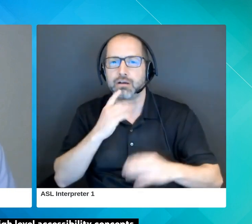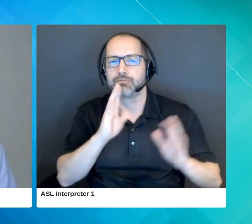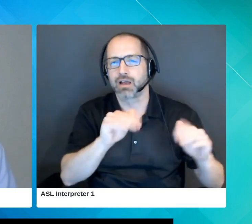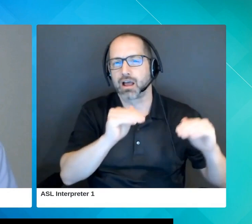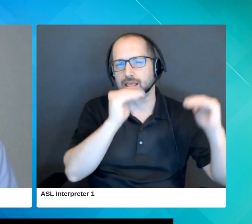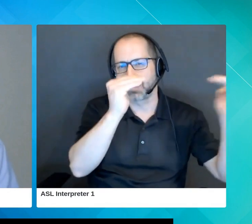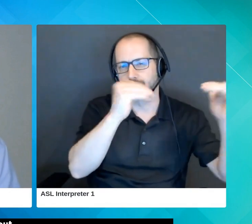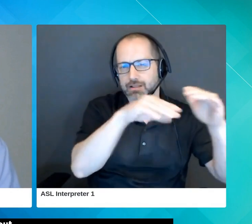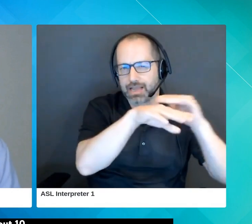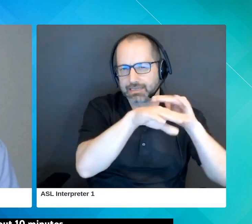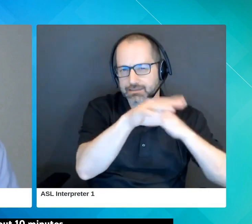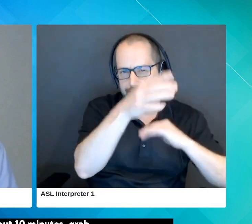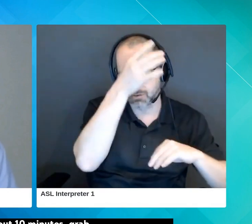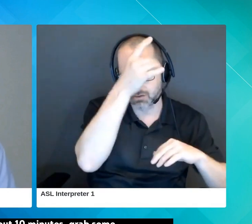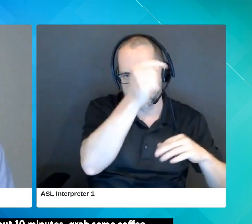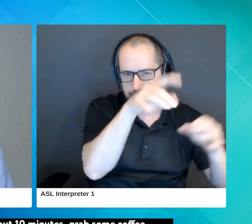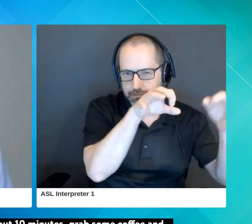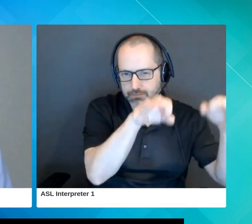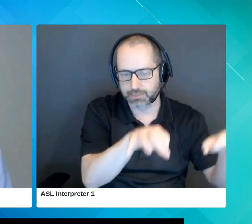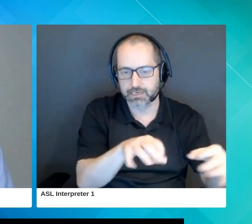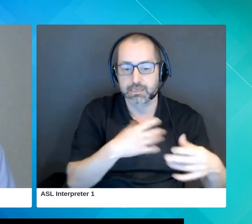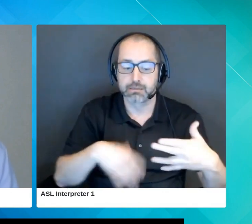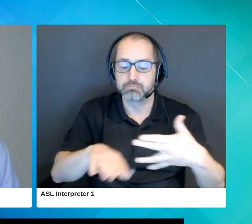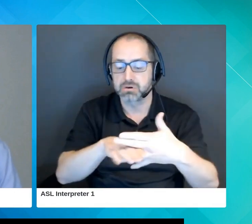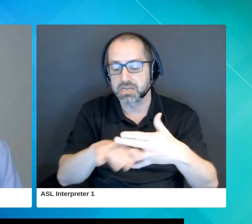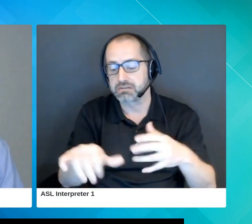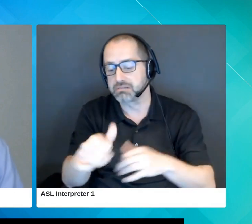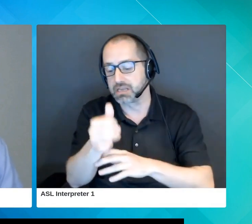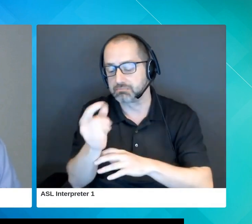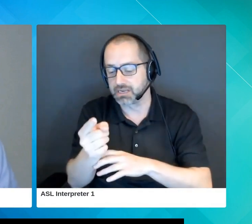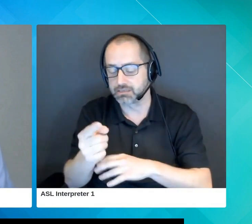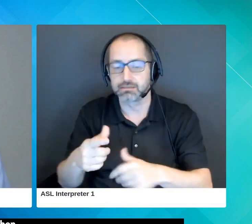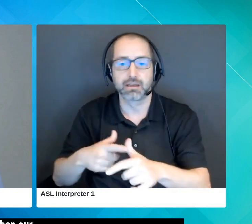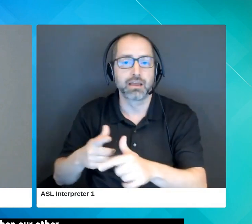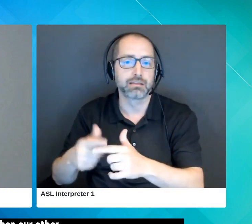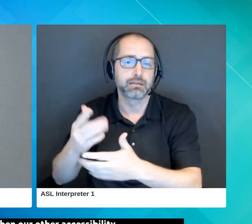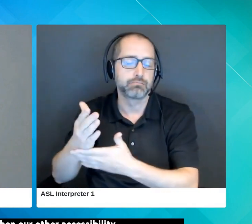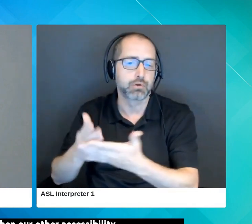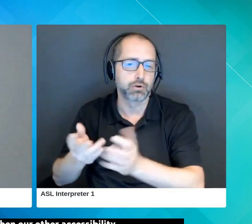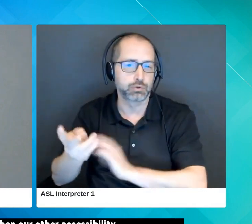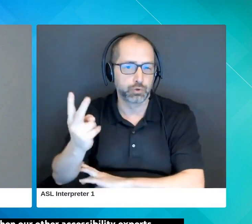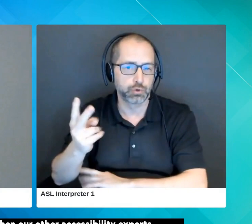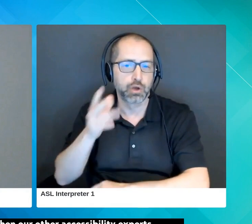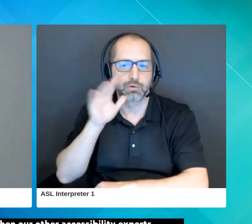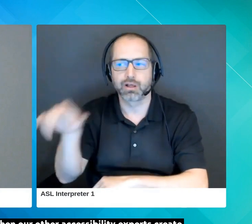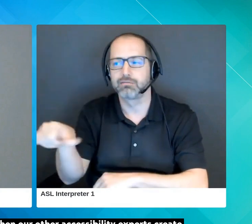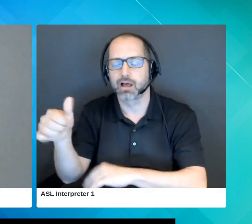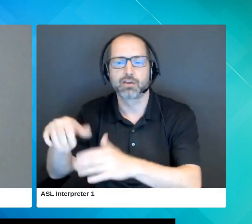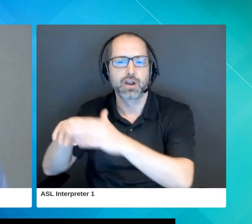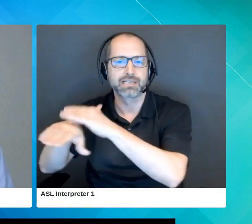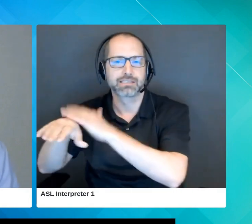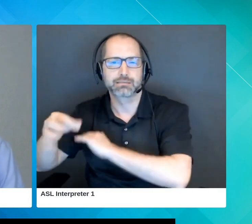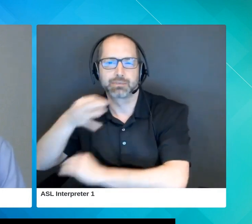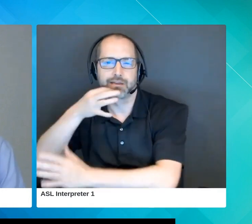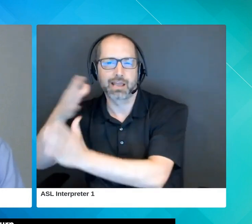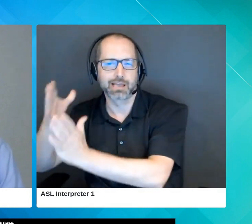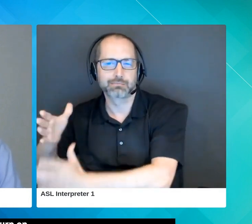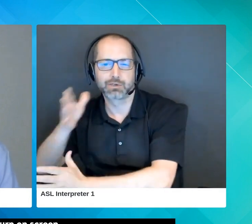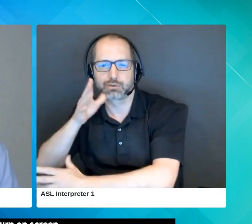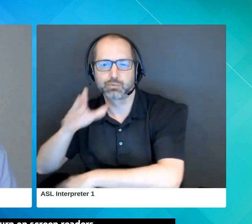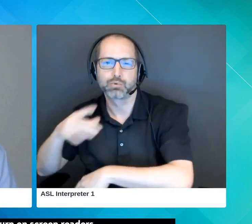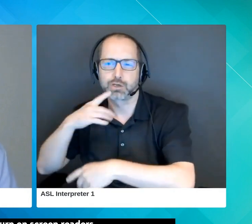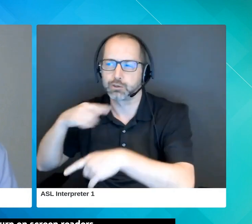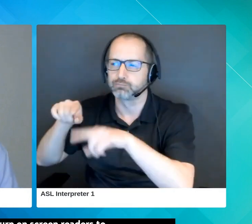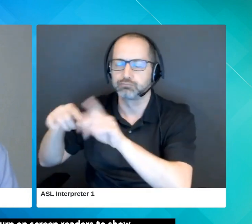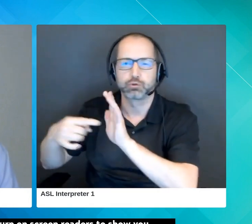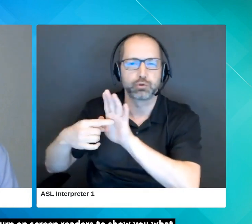concepts. Then we'll break for about 10 minutes, grab some coffee and a snack before part two, when our other accessibility experts create some event pages and turn on